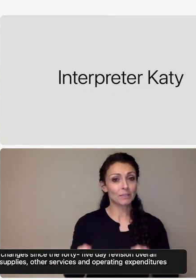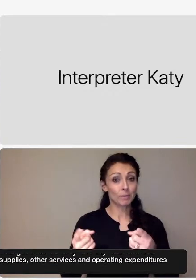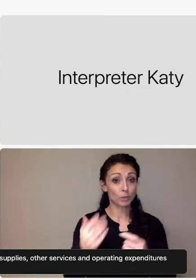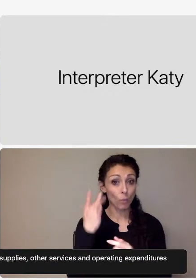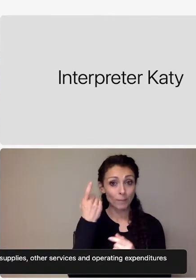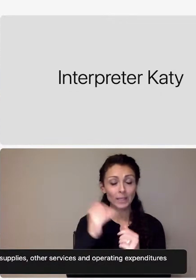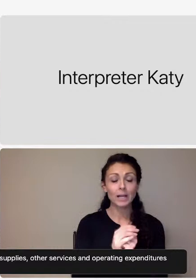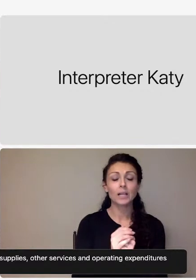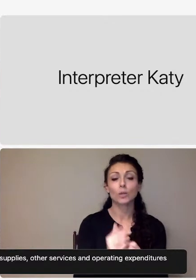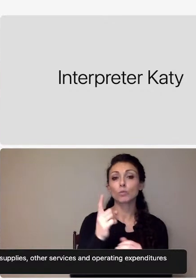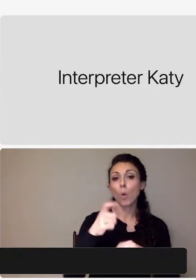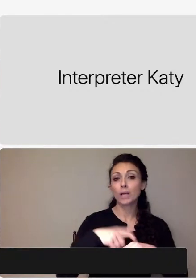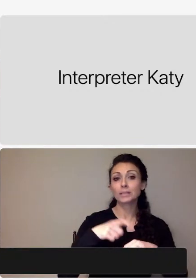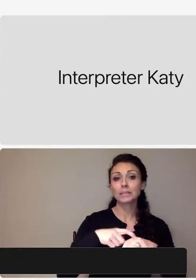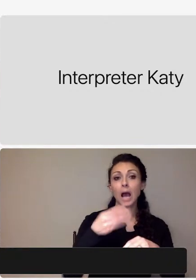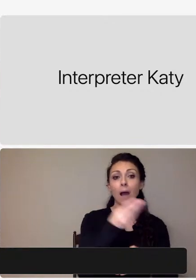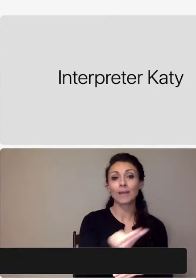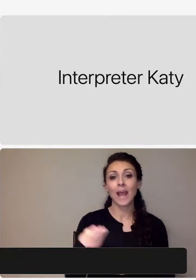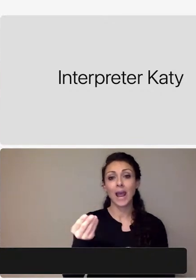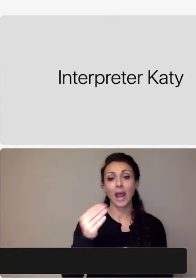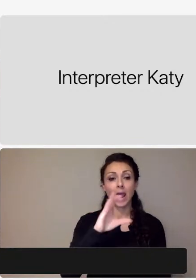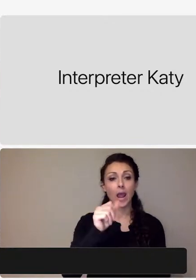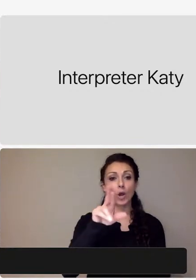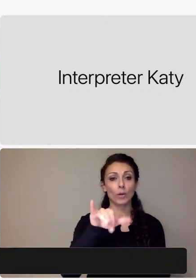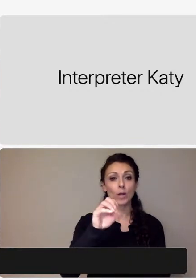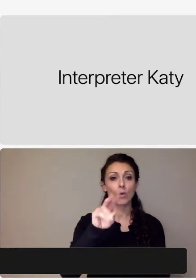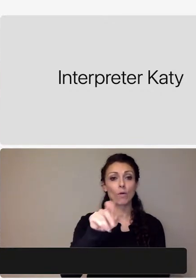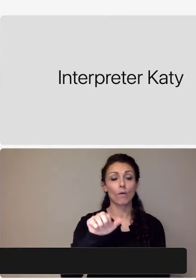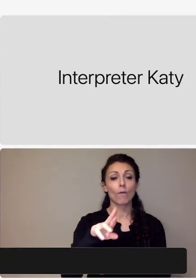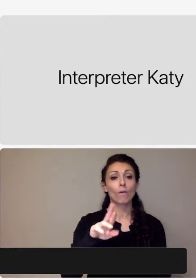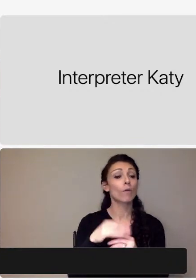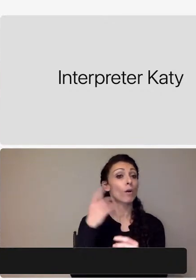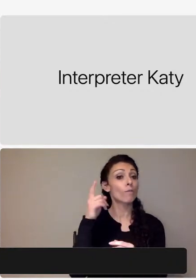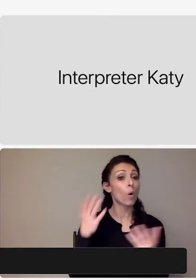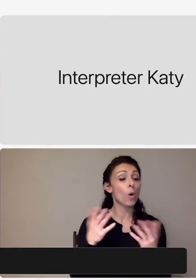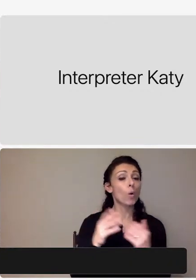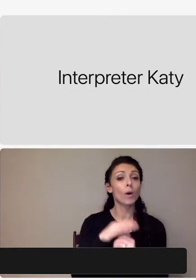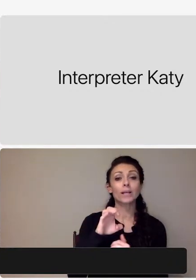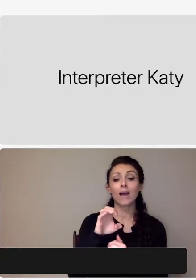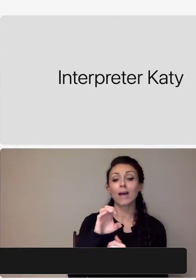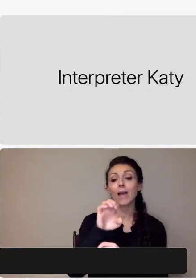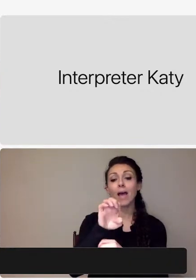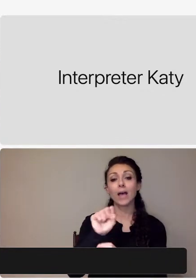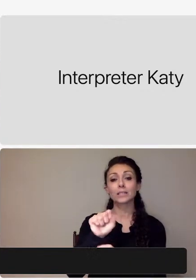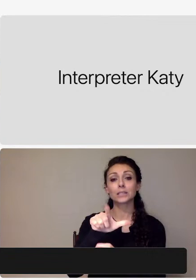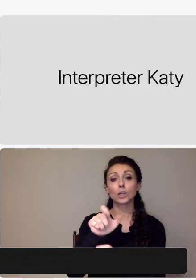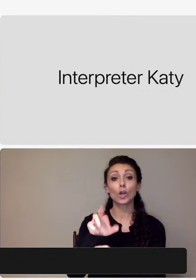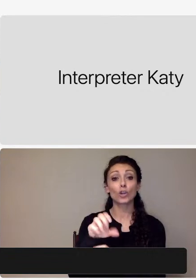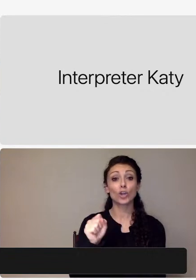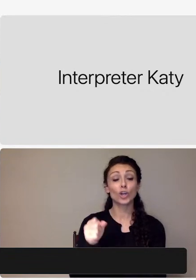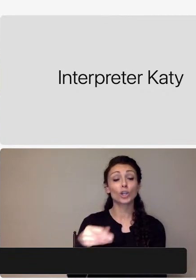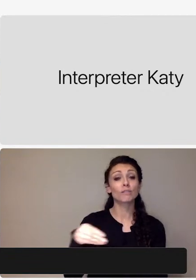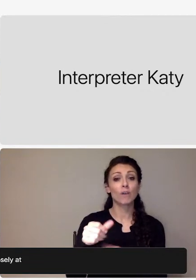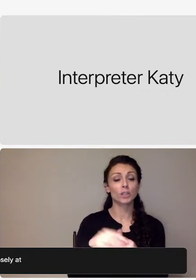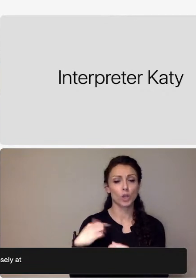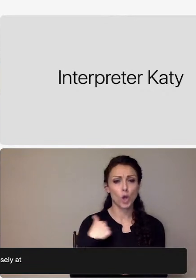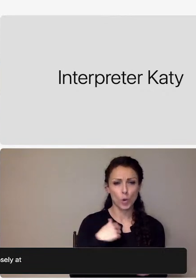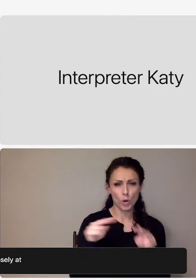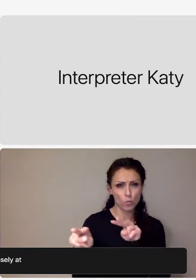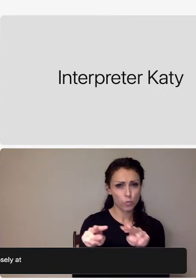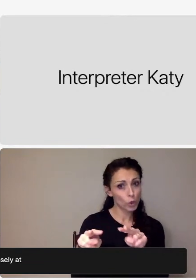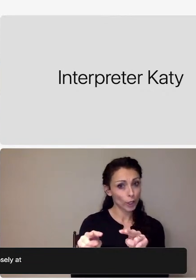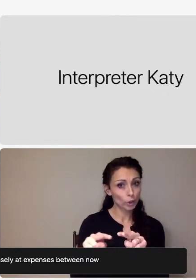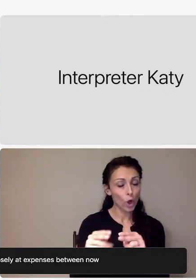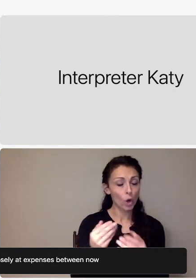one-time carryover and expenses covered by esser funds we will be looking closely at expenses between